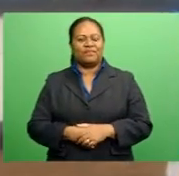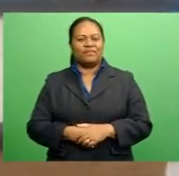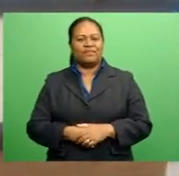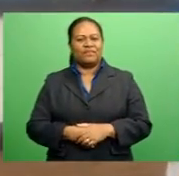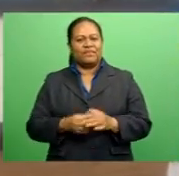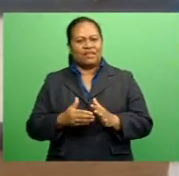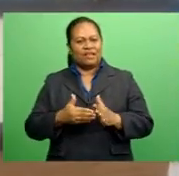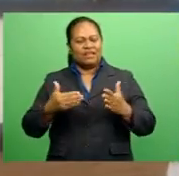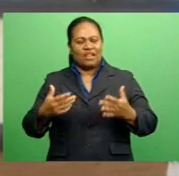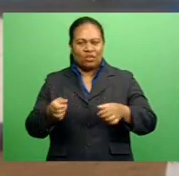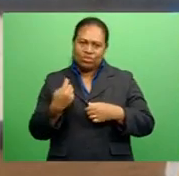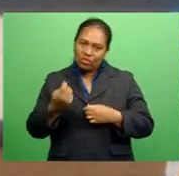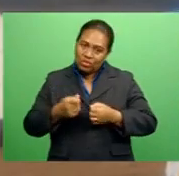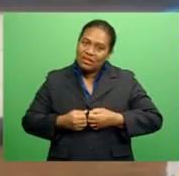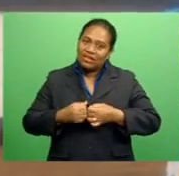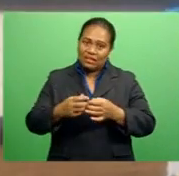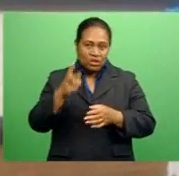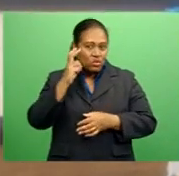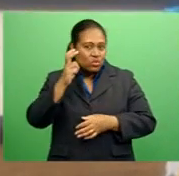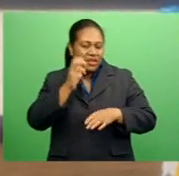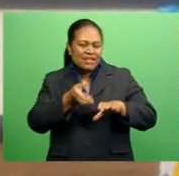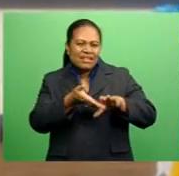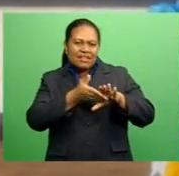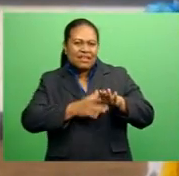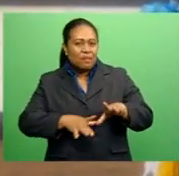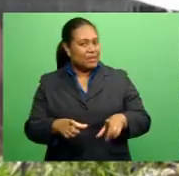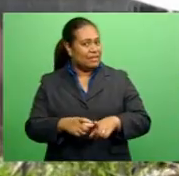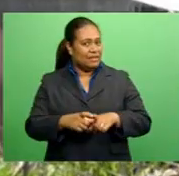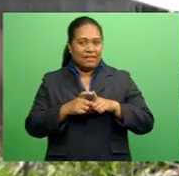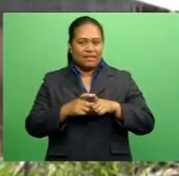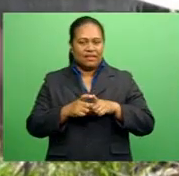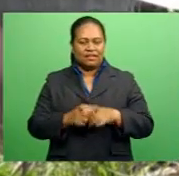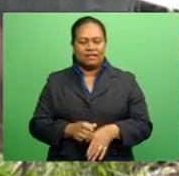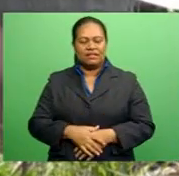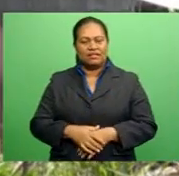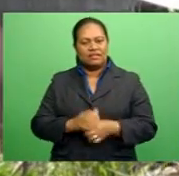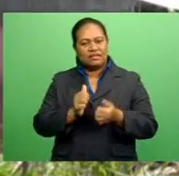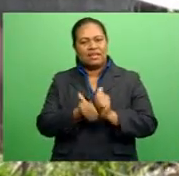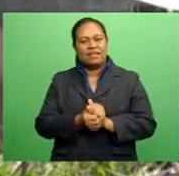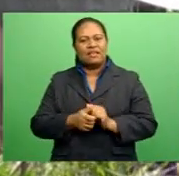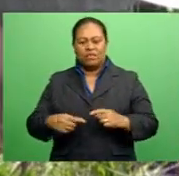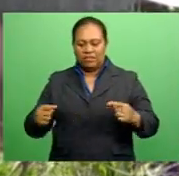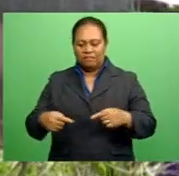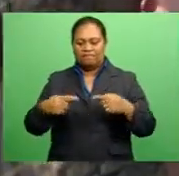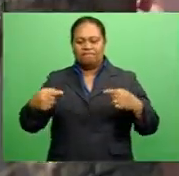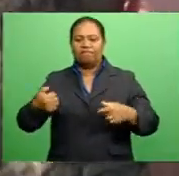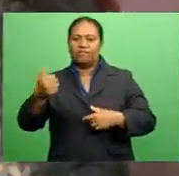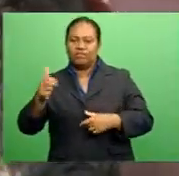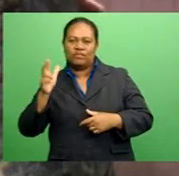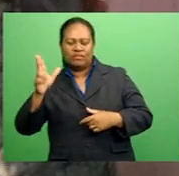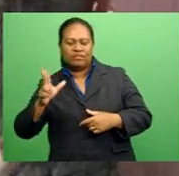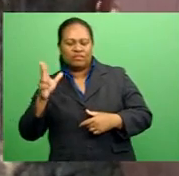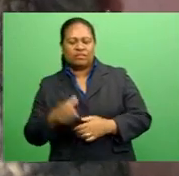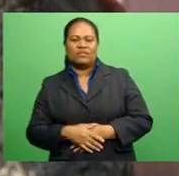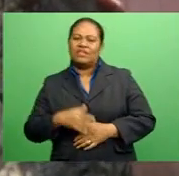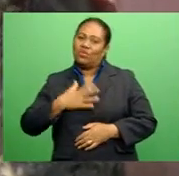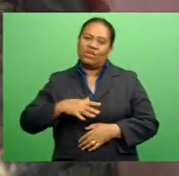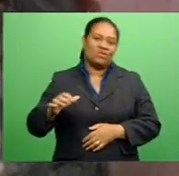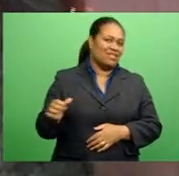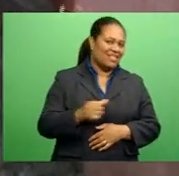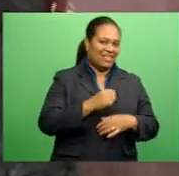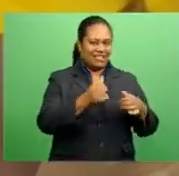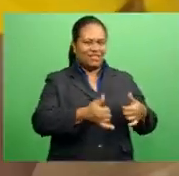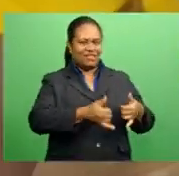We are about to start our training camp because it's a tough match against Onilau, and they will try to take away this trophy by my